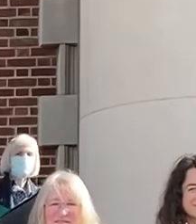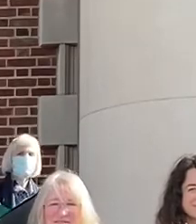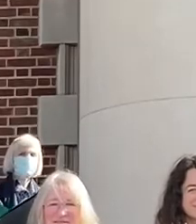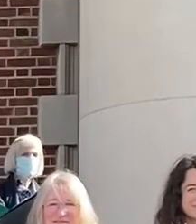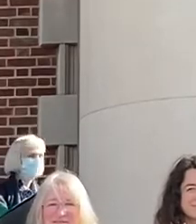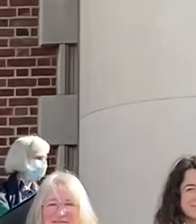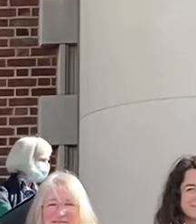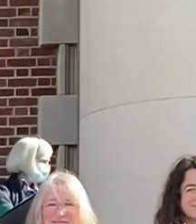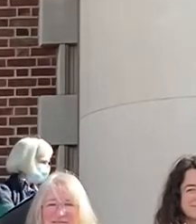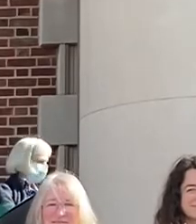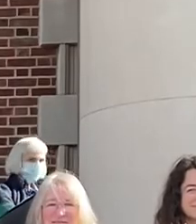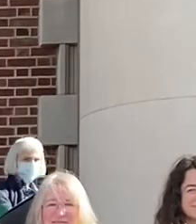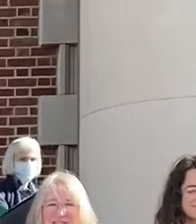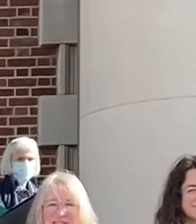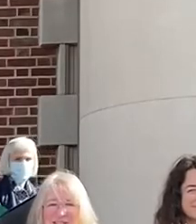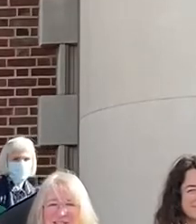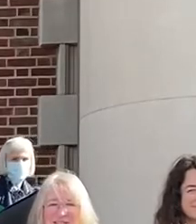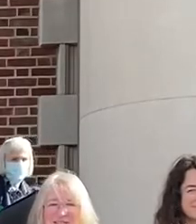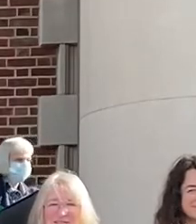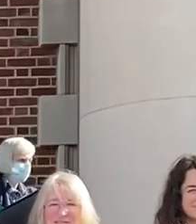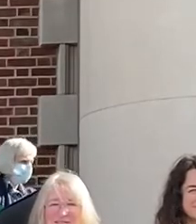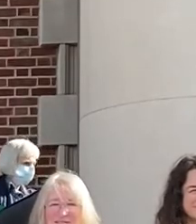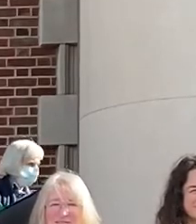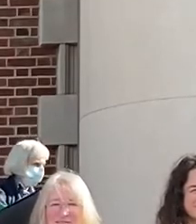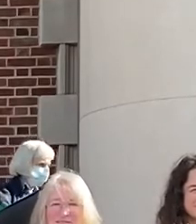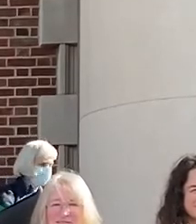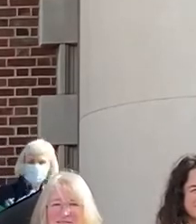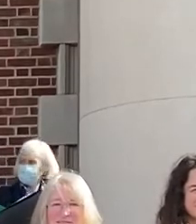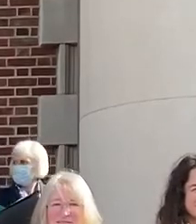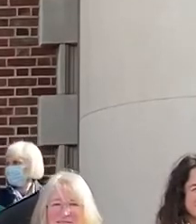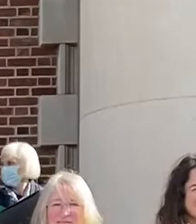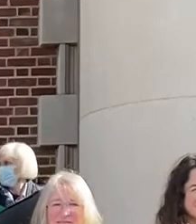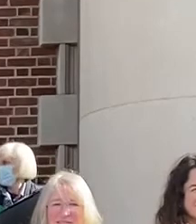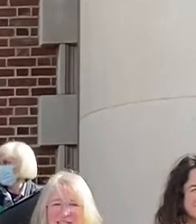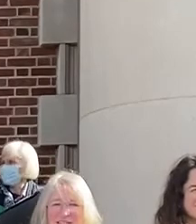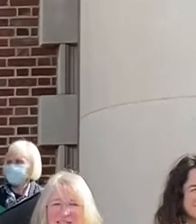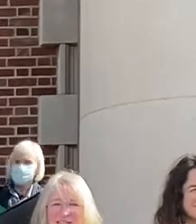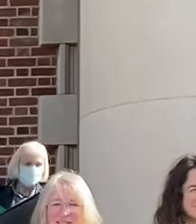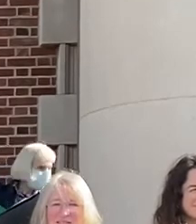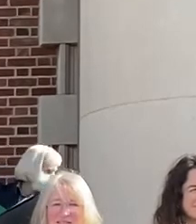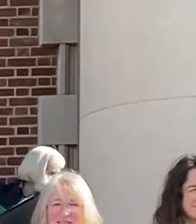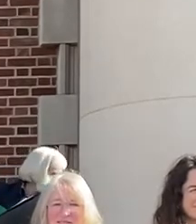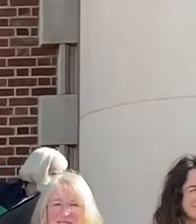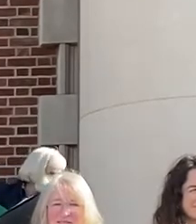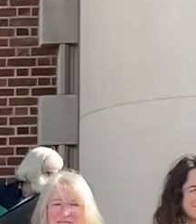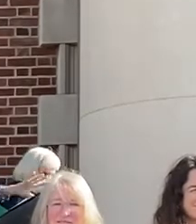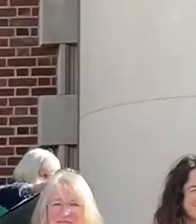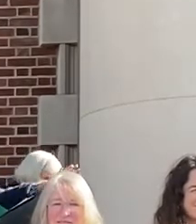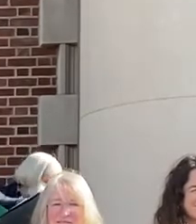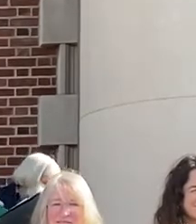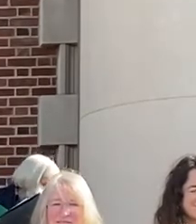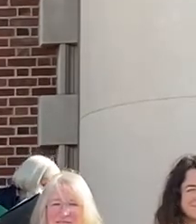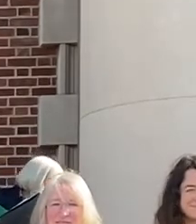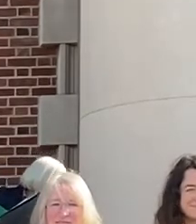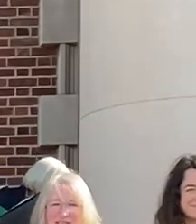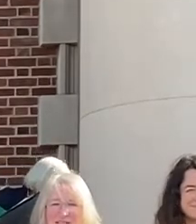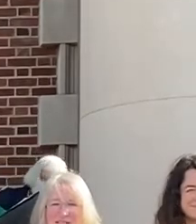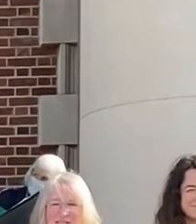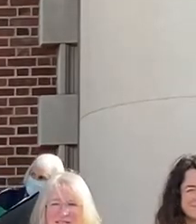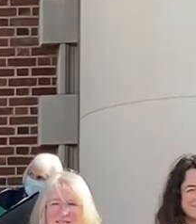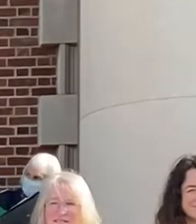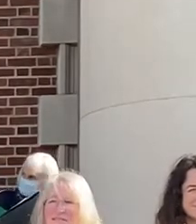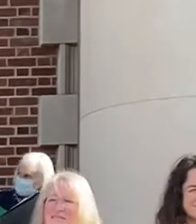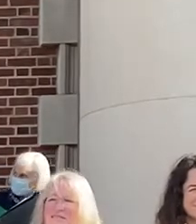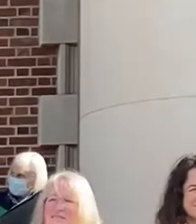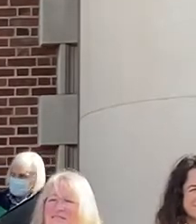which is based on a text by William Ellery Channing. It is also inscribed on the chancel table. I am a living member of the